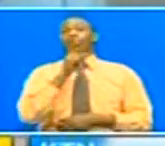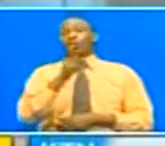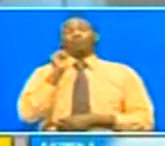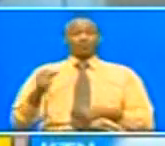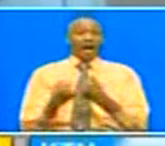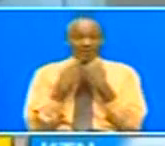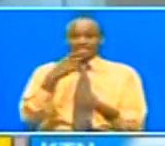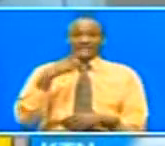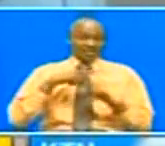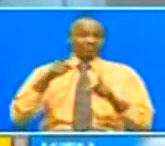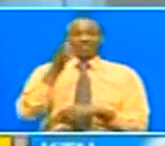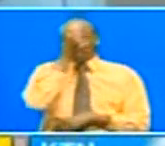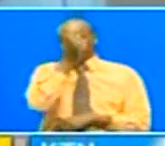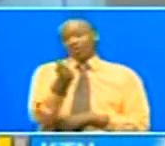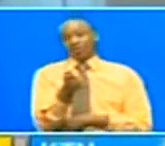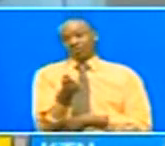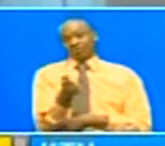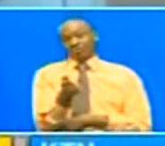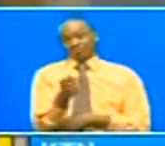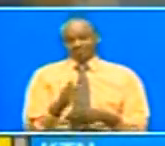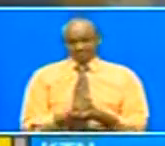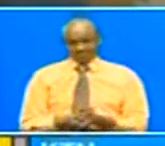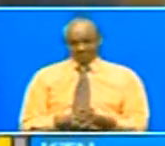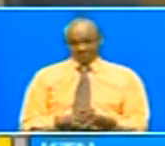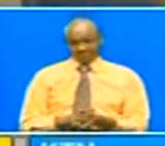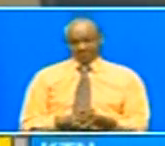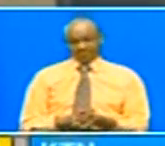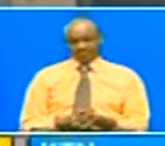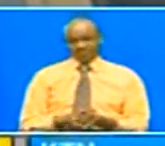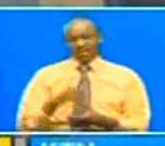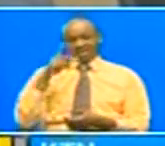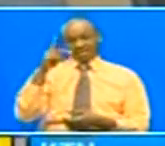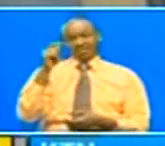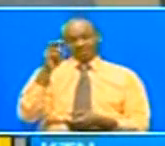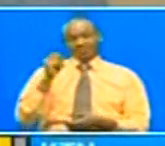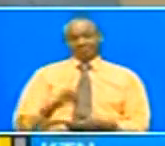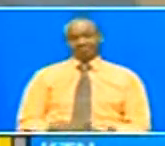attack but did not take the necessary action. Rita Tinina, KTN.